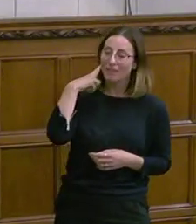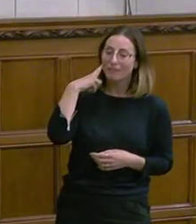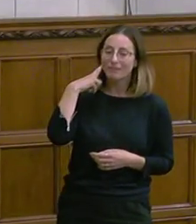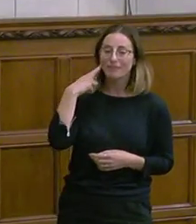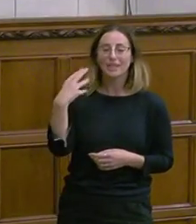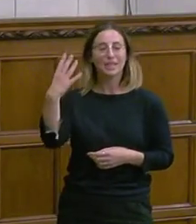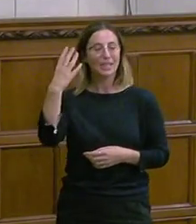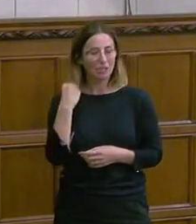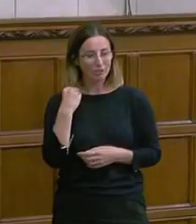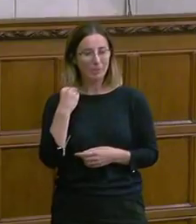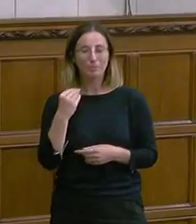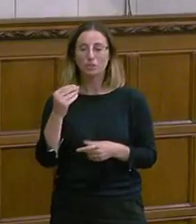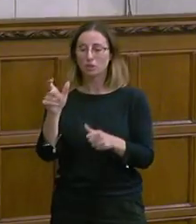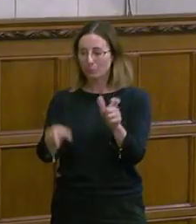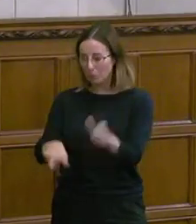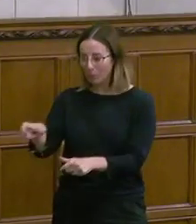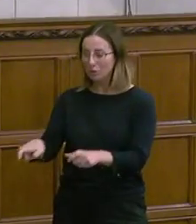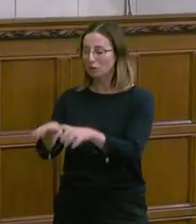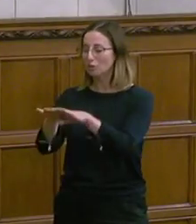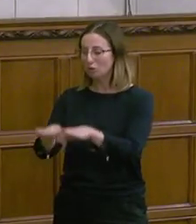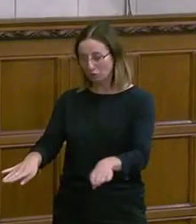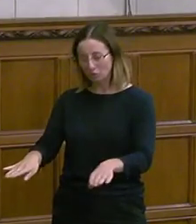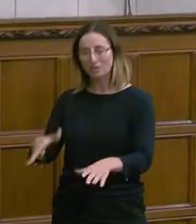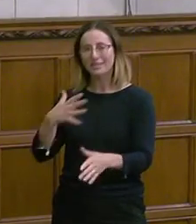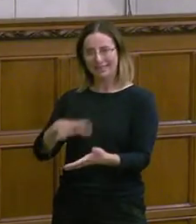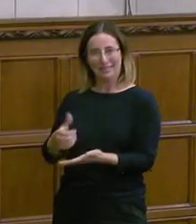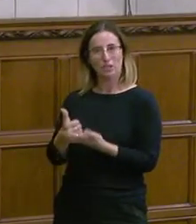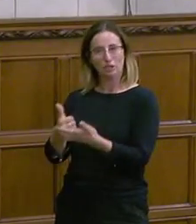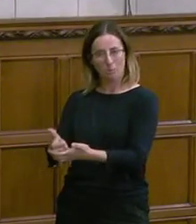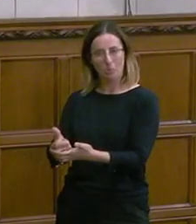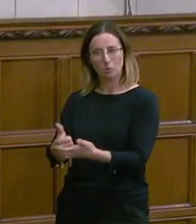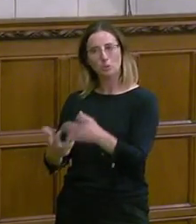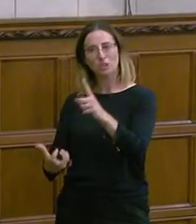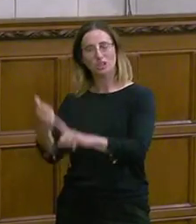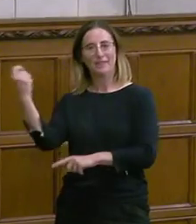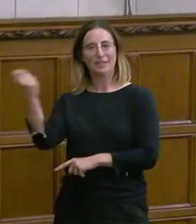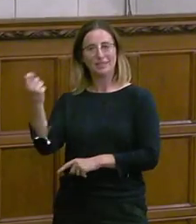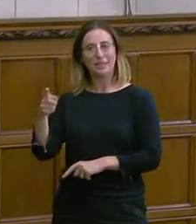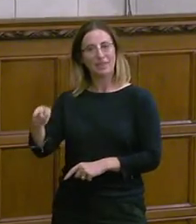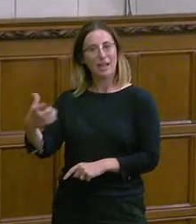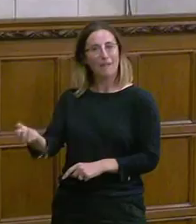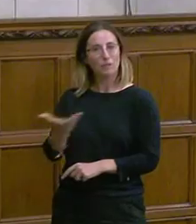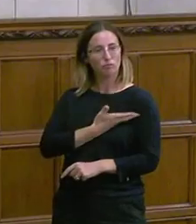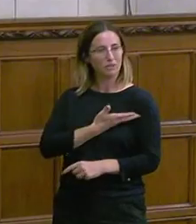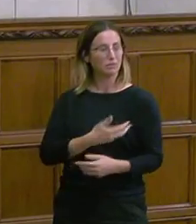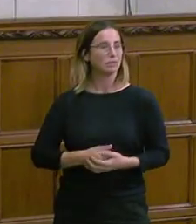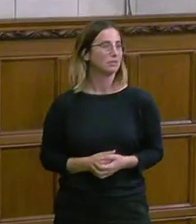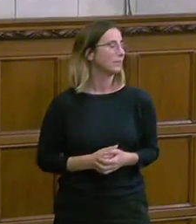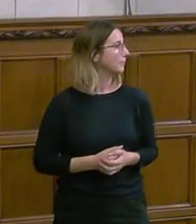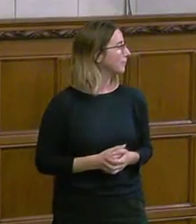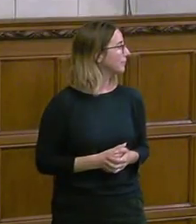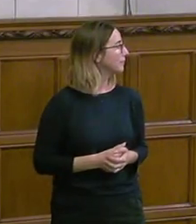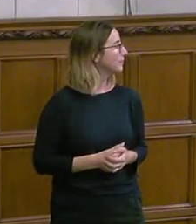they need to achieve the success they deserve. In the 2014 SEND reforms, I